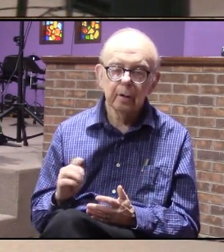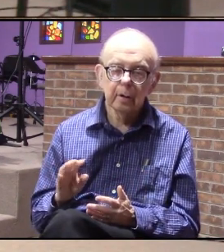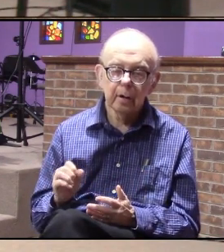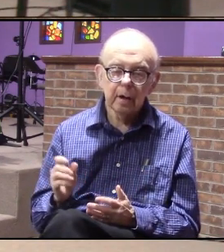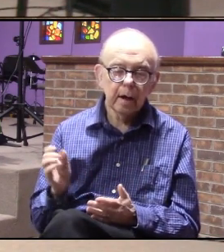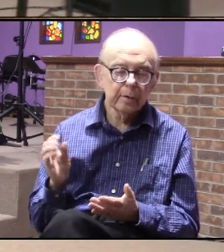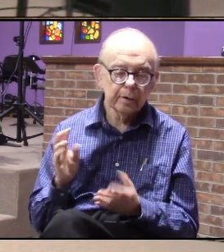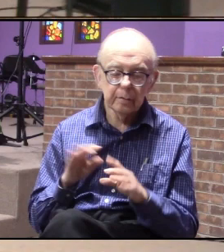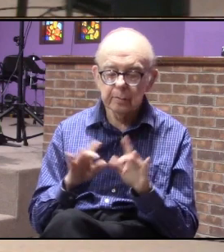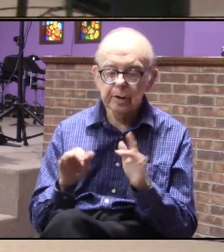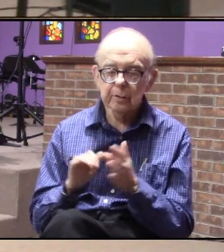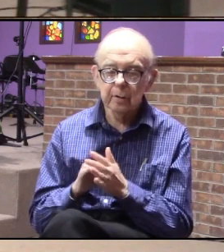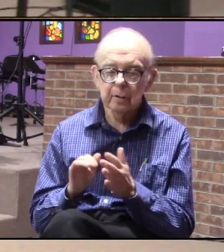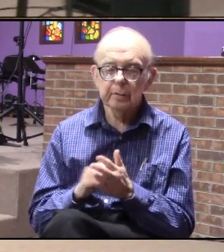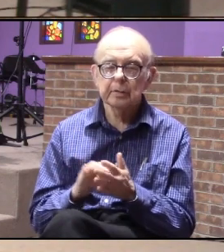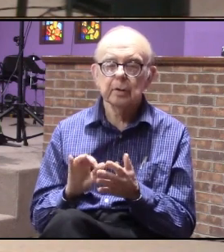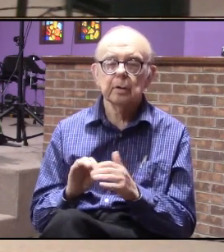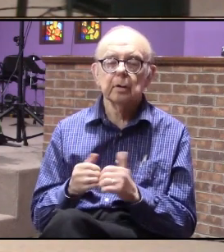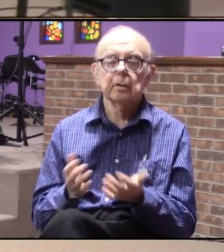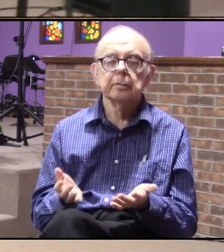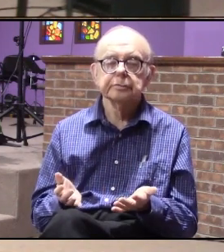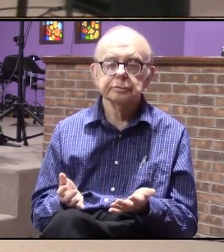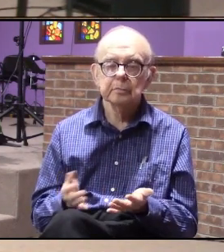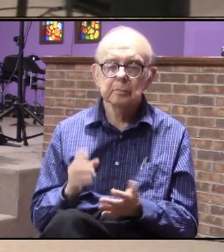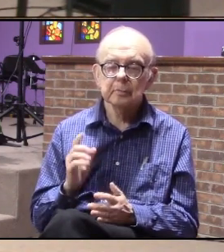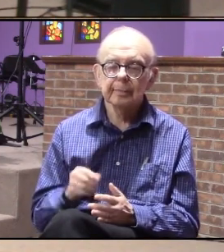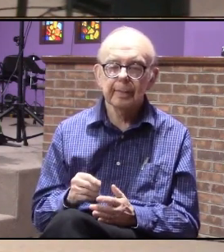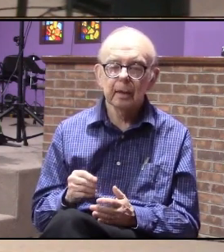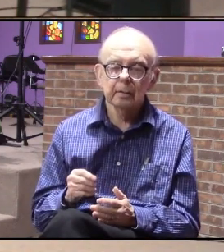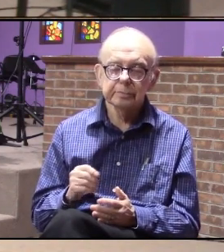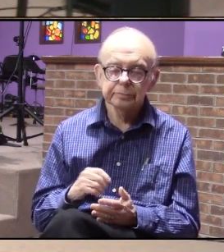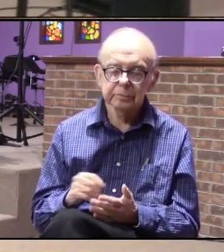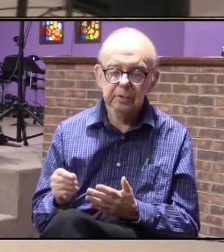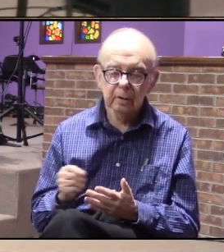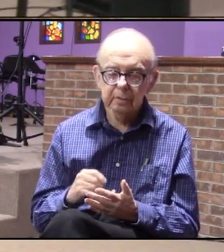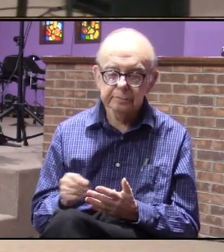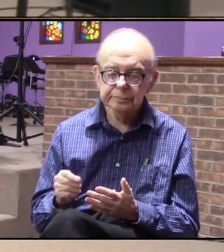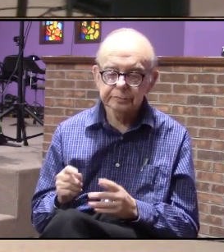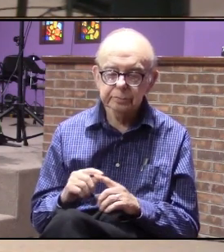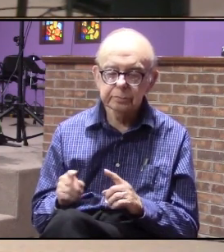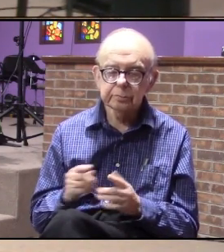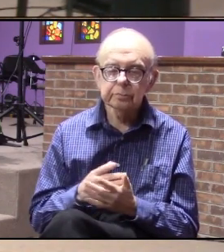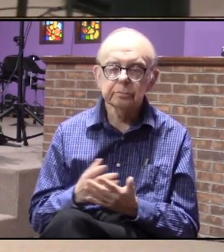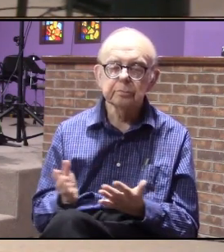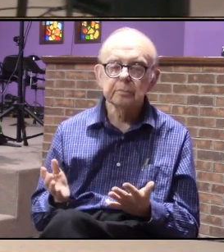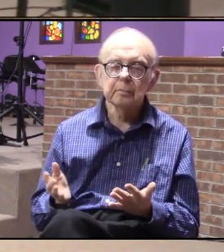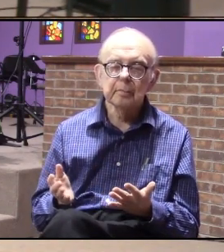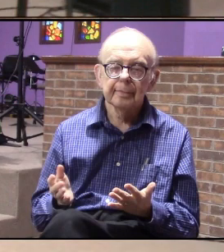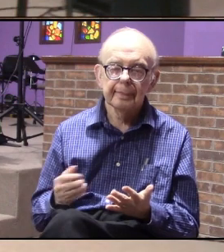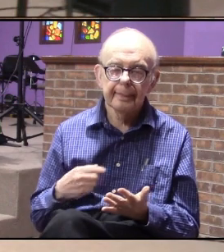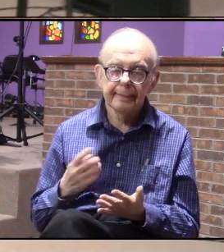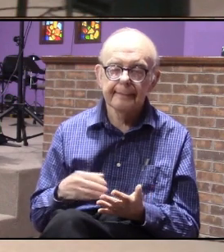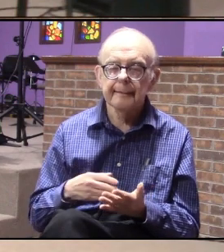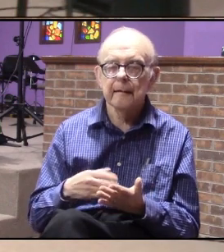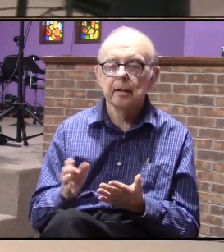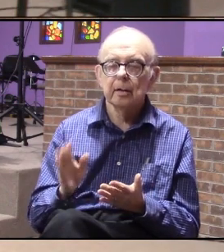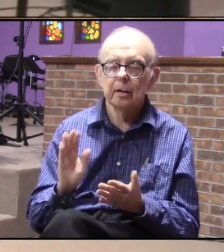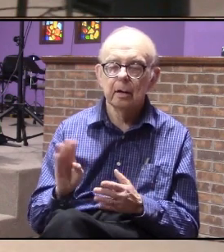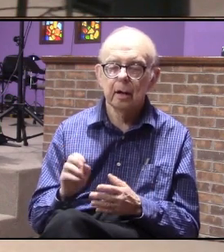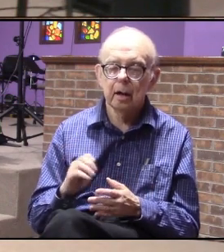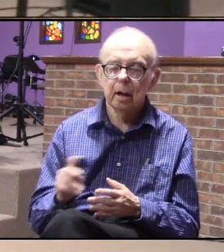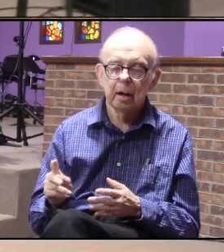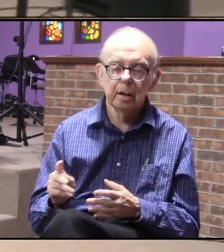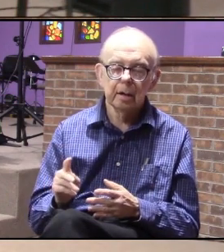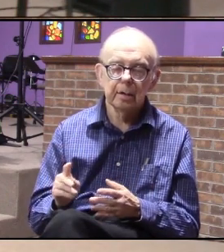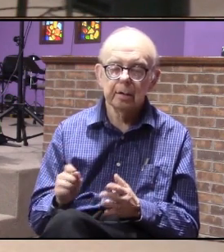it. So that's how, if you needed the check, they would go through the microfiche and they would get it, and we would send it out to the banks in